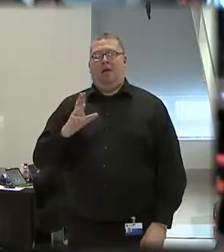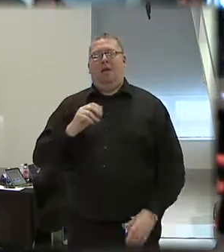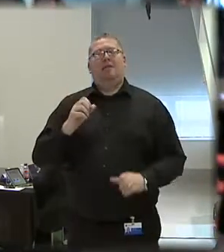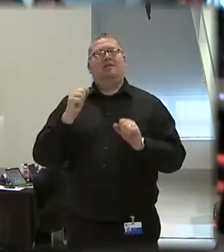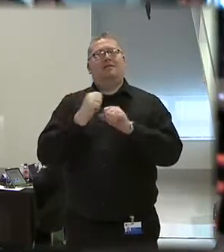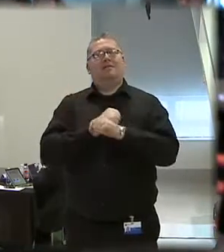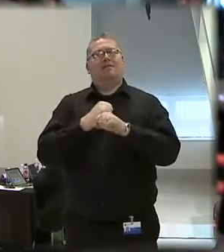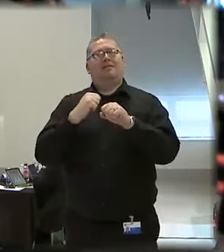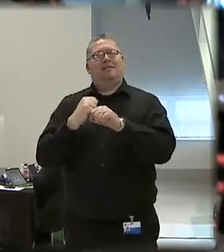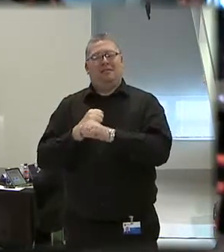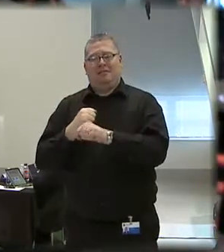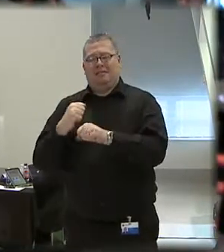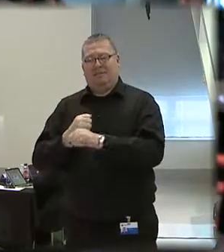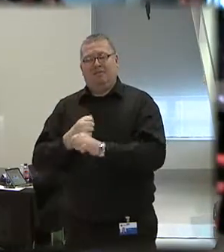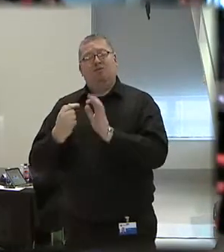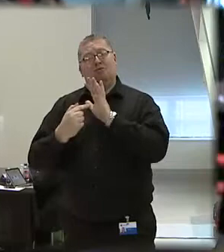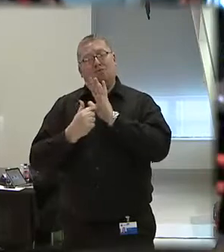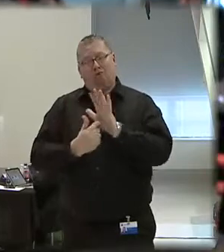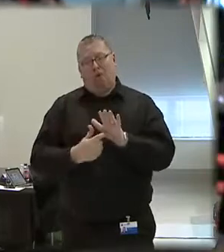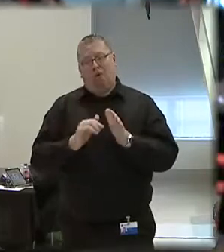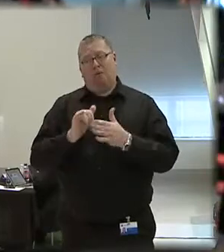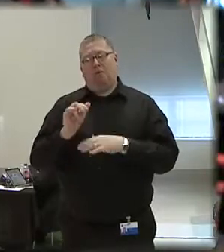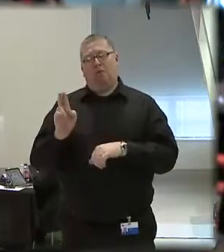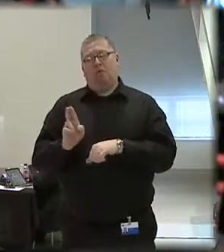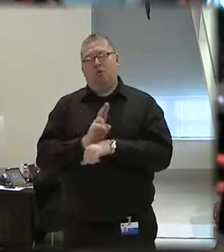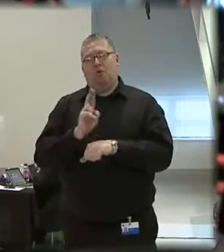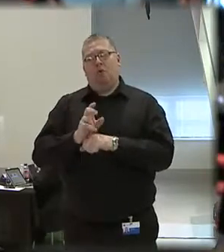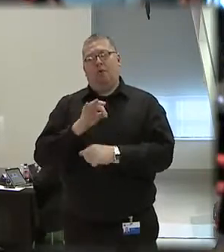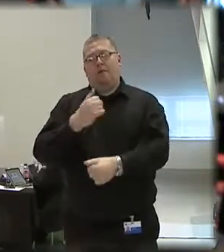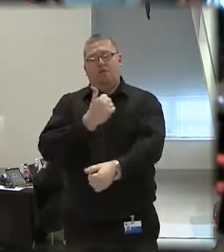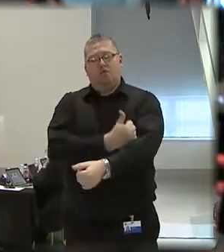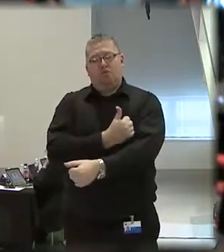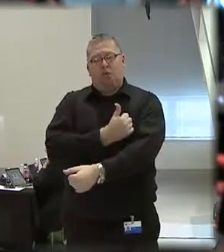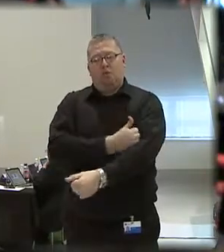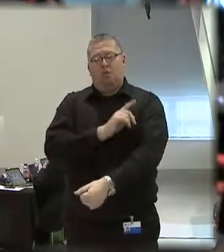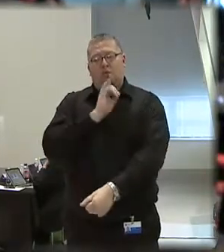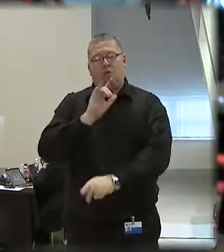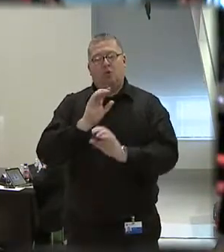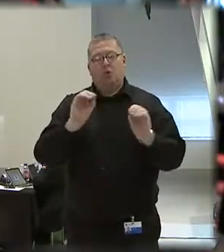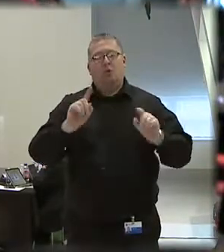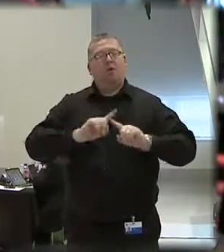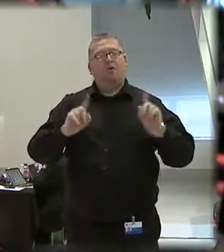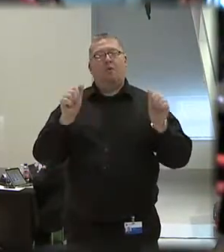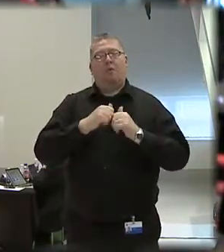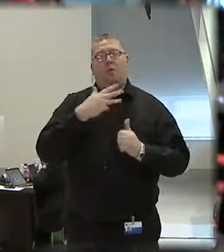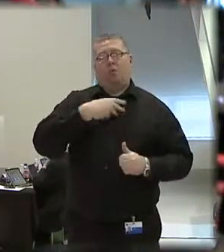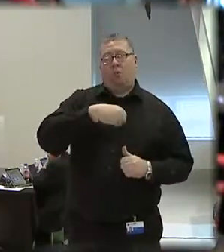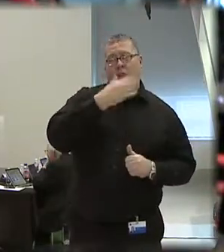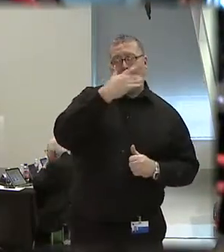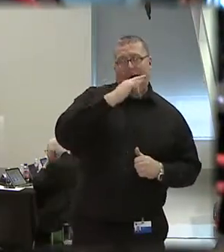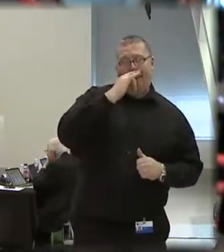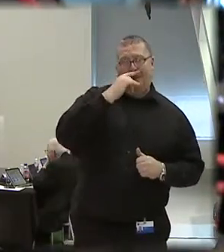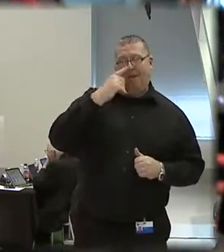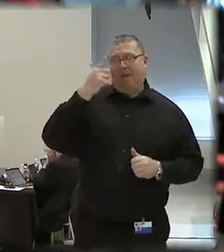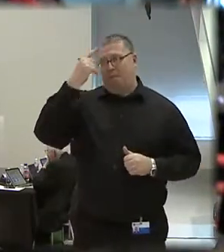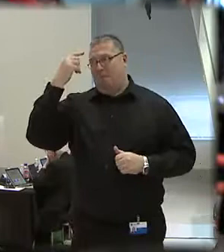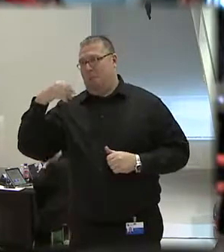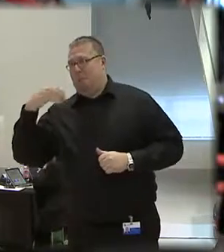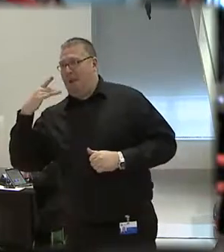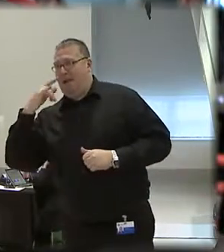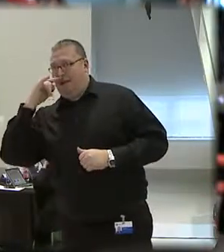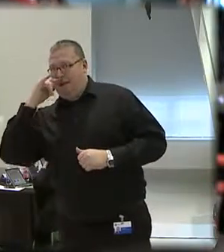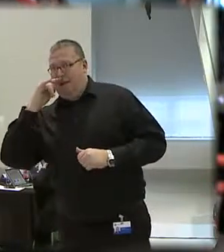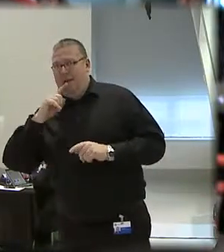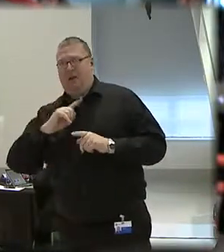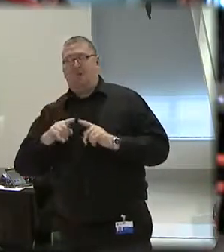after statistic shows that the use of drugs is really no different between white kids and Black kids.